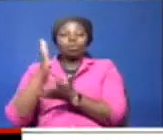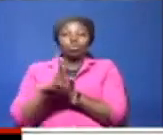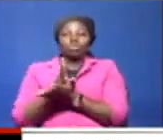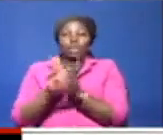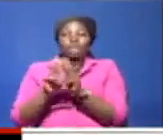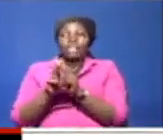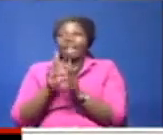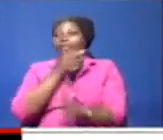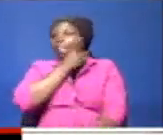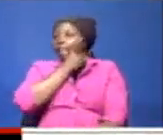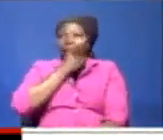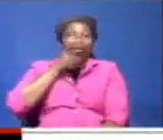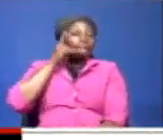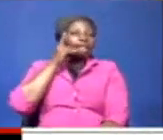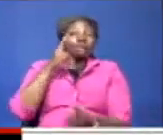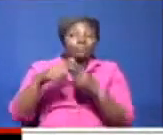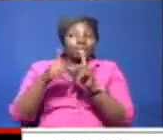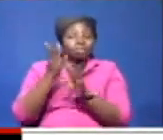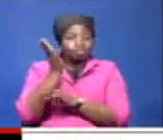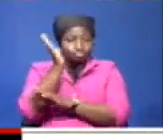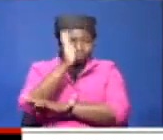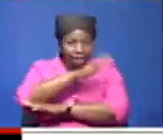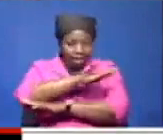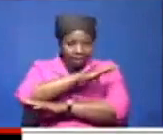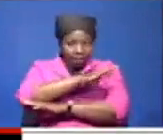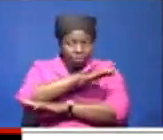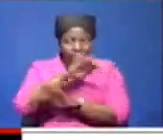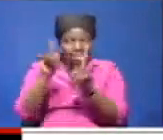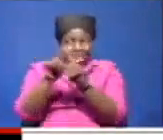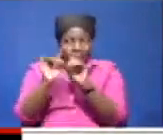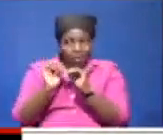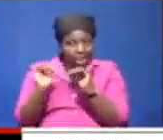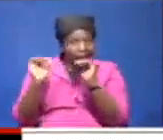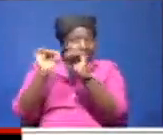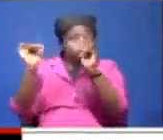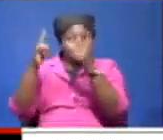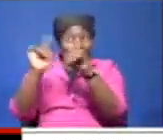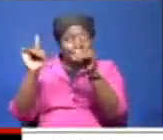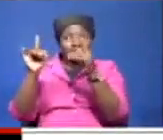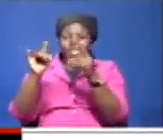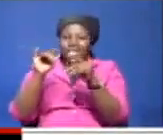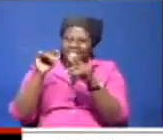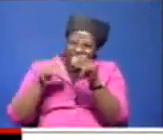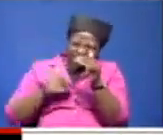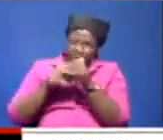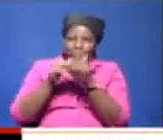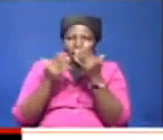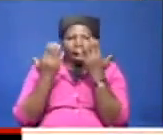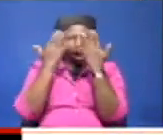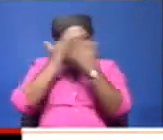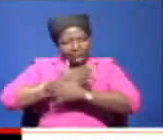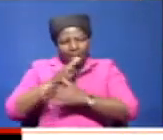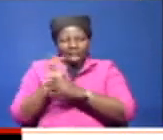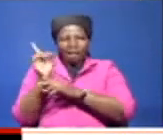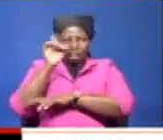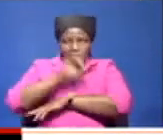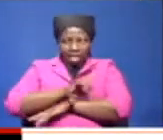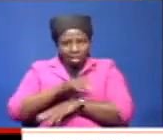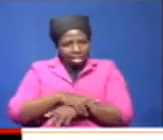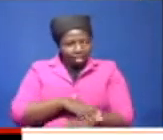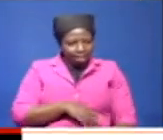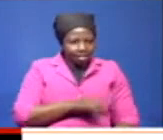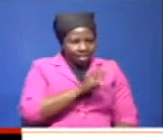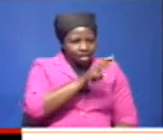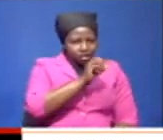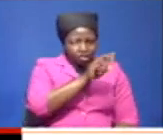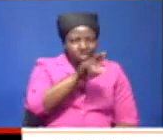Back in the afternoon, exact same stages, it's like night and day. The warrior woke up. The warrior woke up. The warrior woke